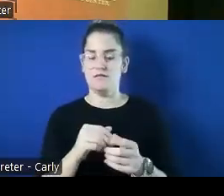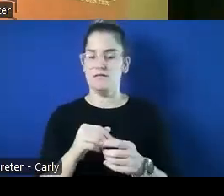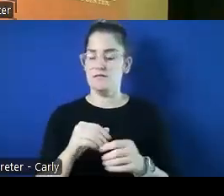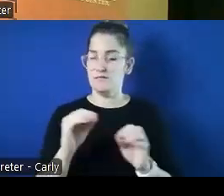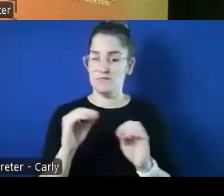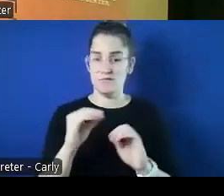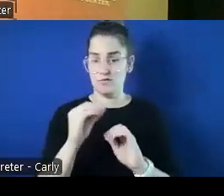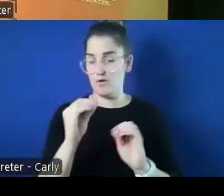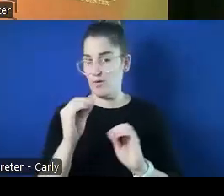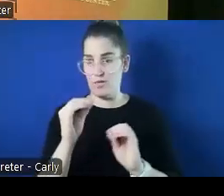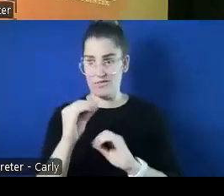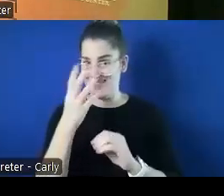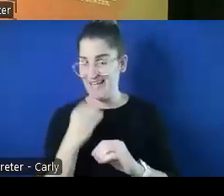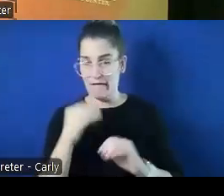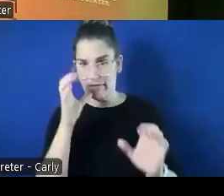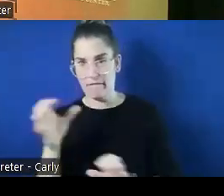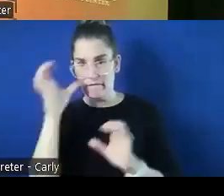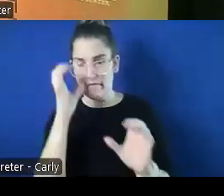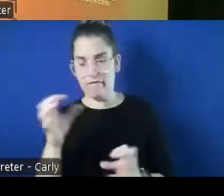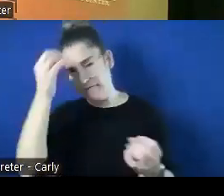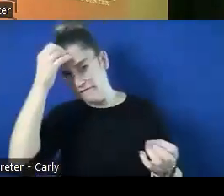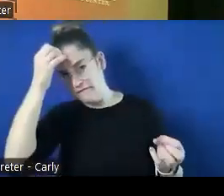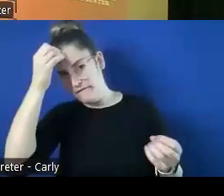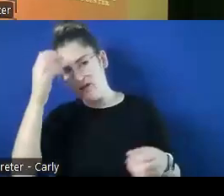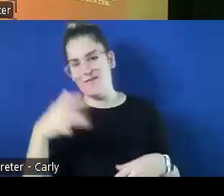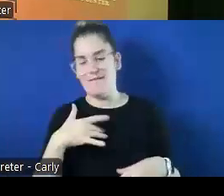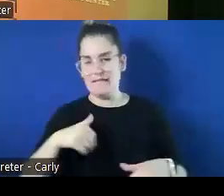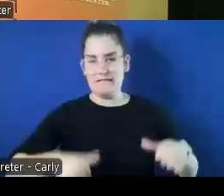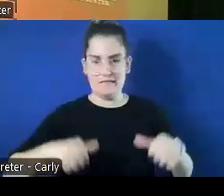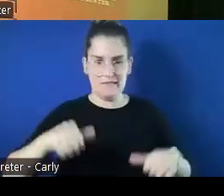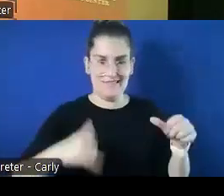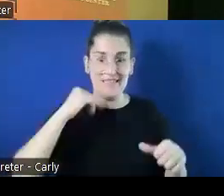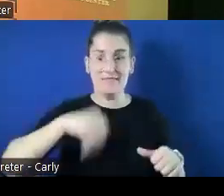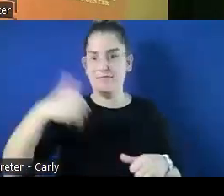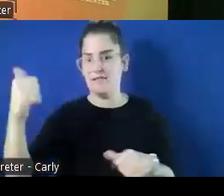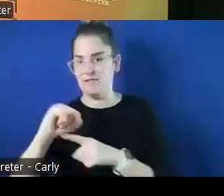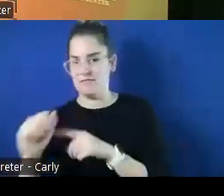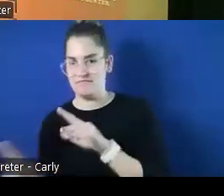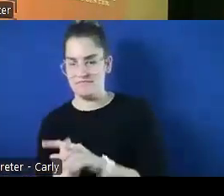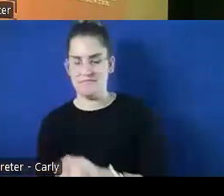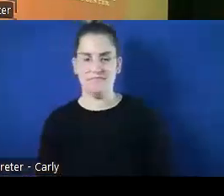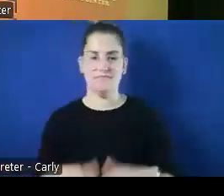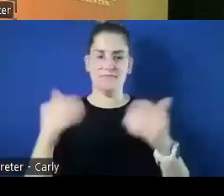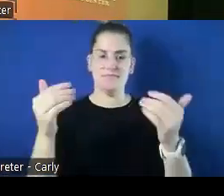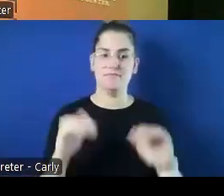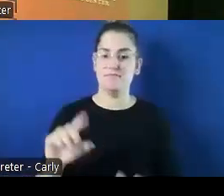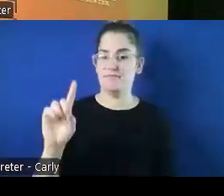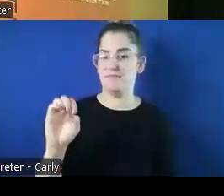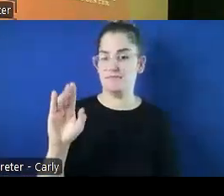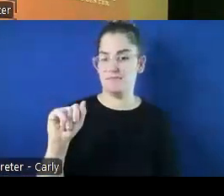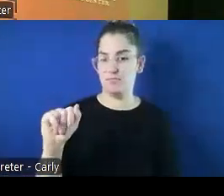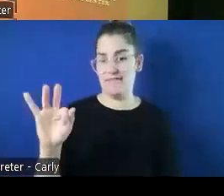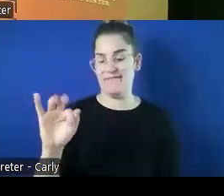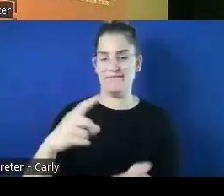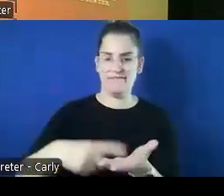to rumination, and feeling uneasy during similar situations. Question 3. Debriefing is a group meeting during which